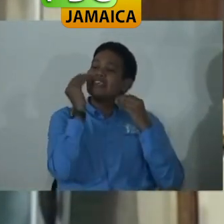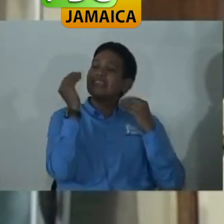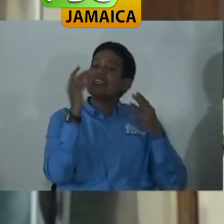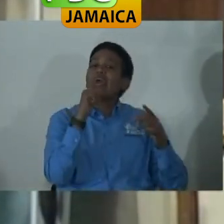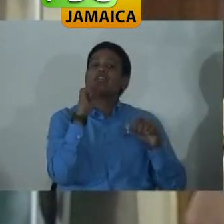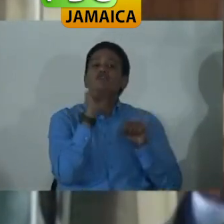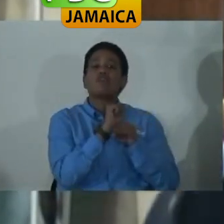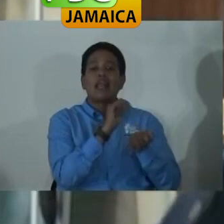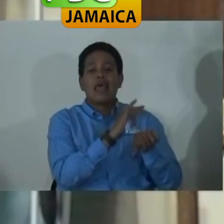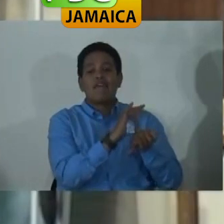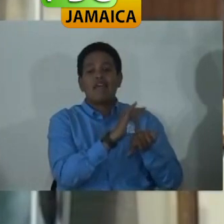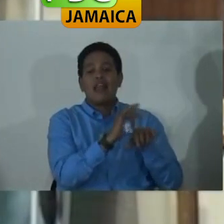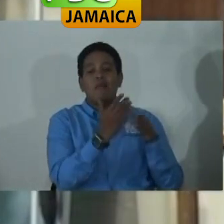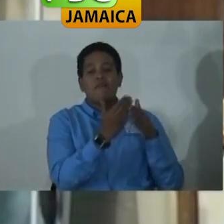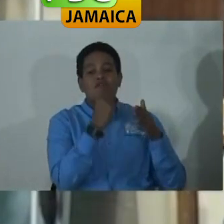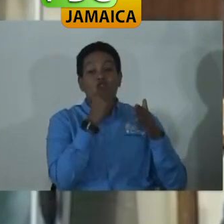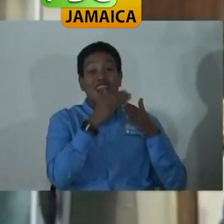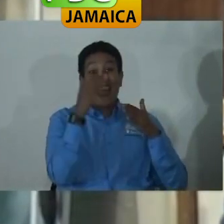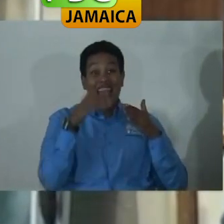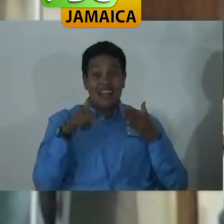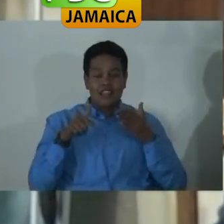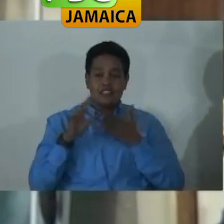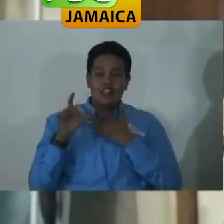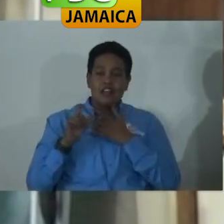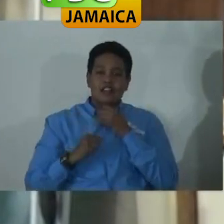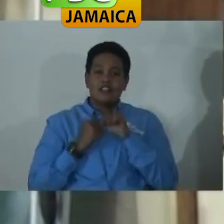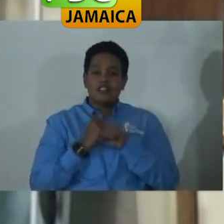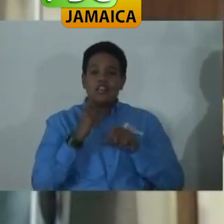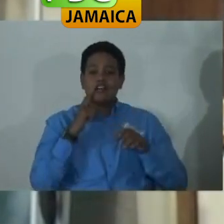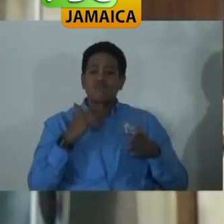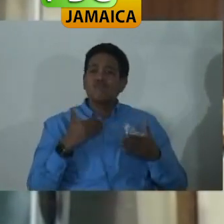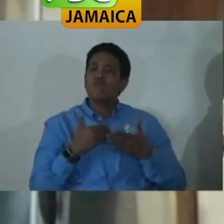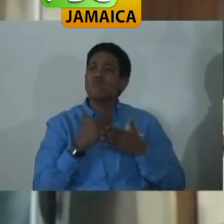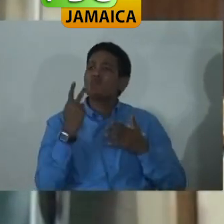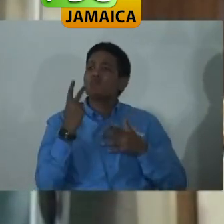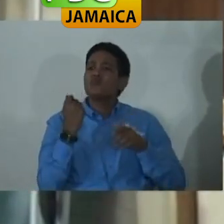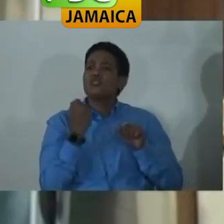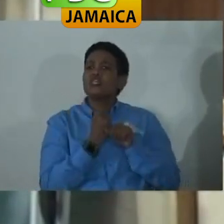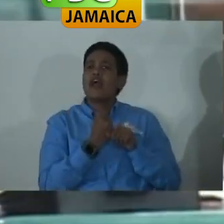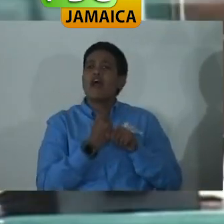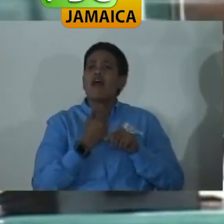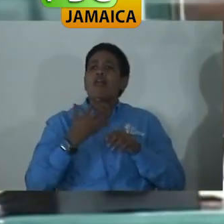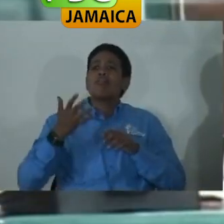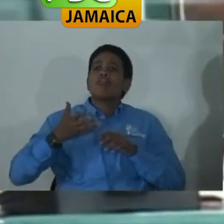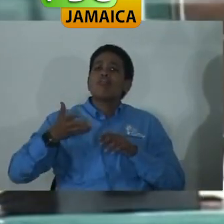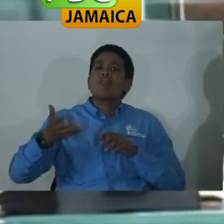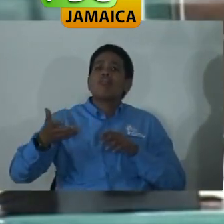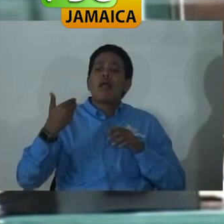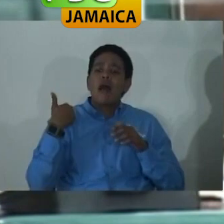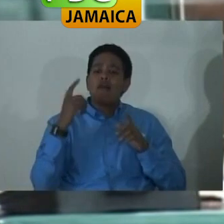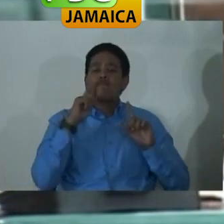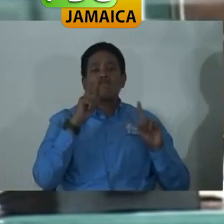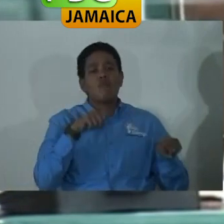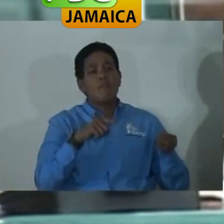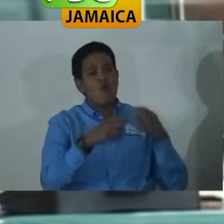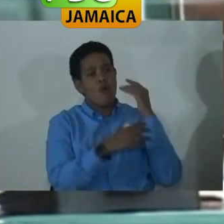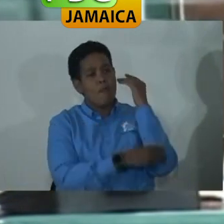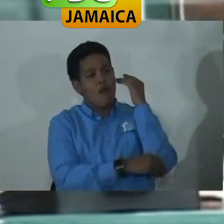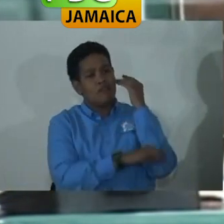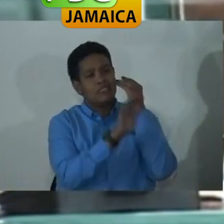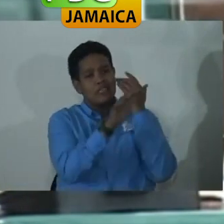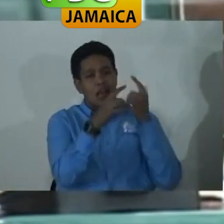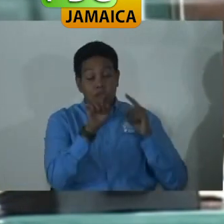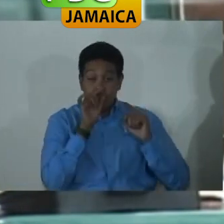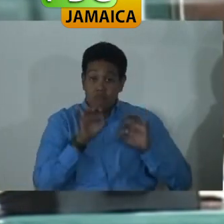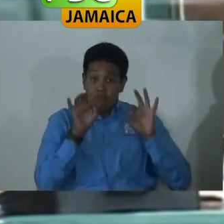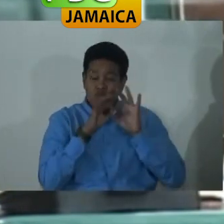available before the end of this calendar year, breaking this 2-year lag that we have in reporting on poverty. And it's going to be important